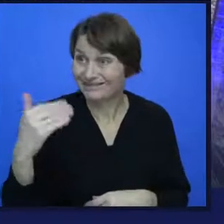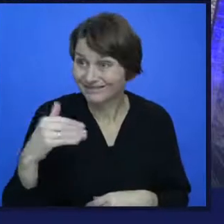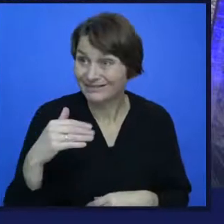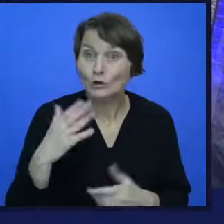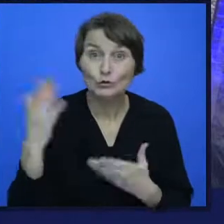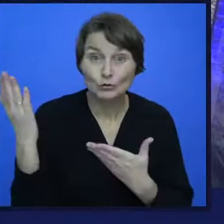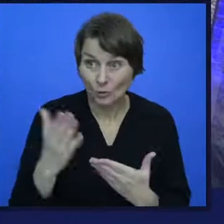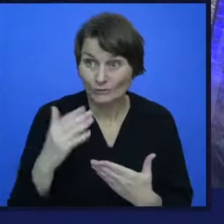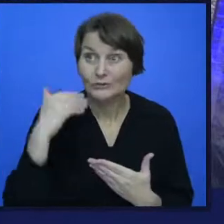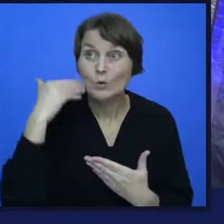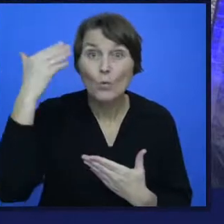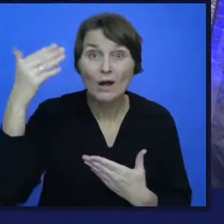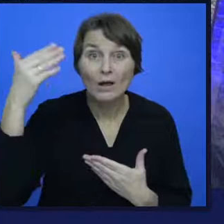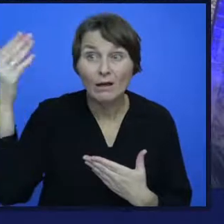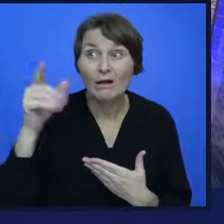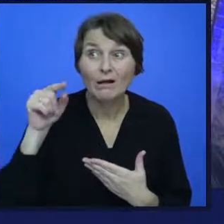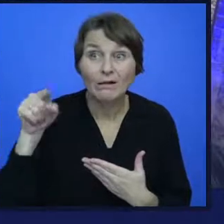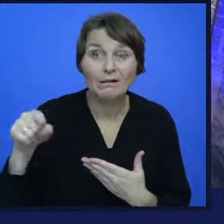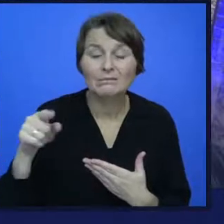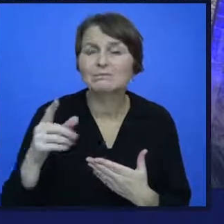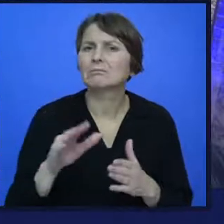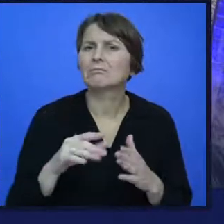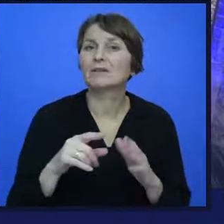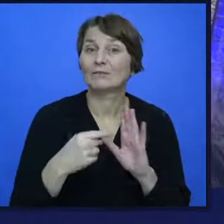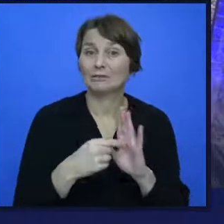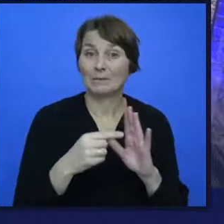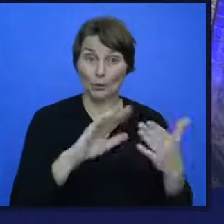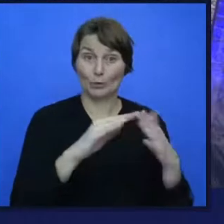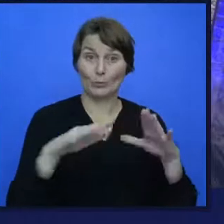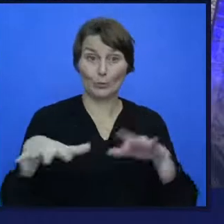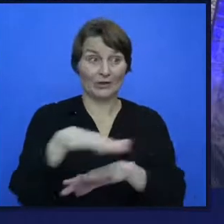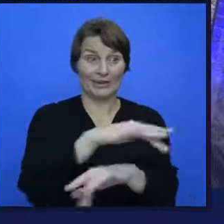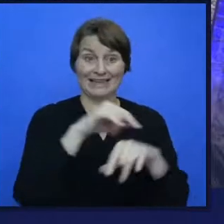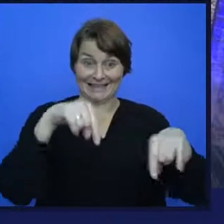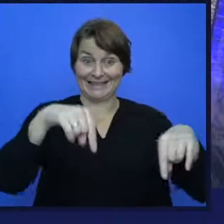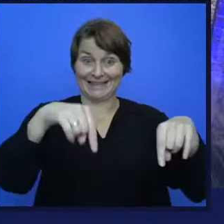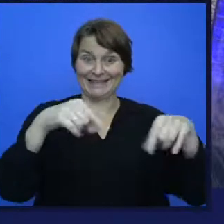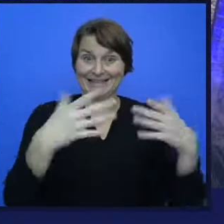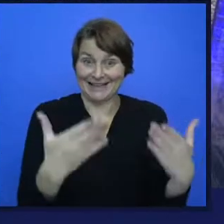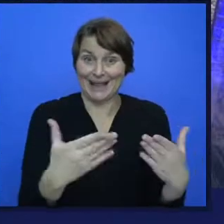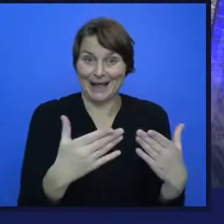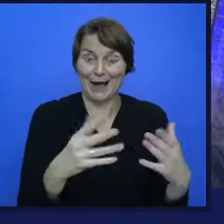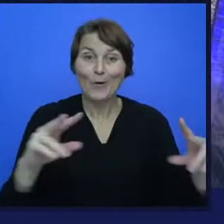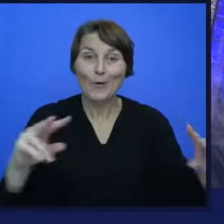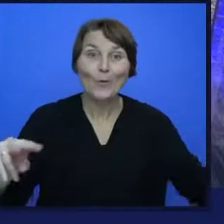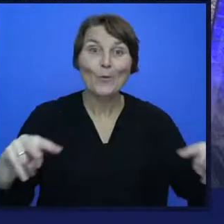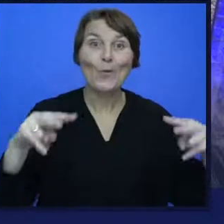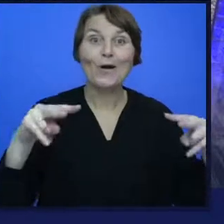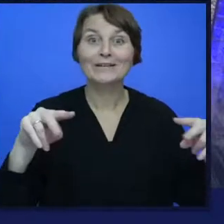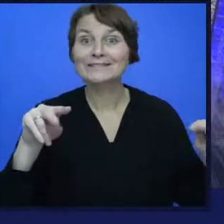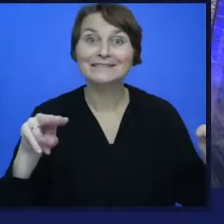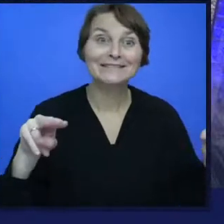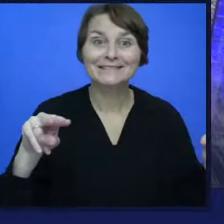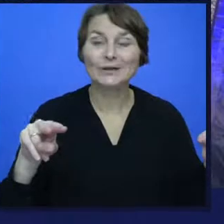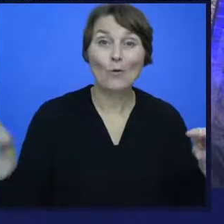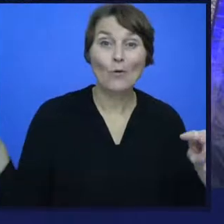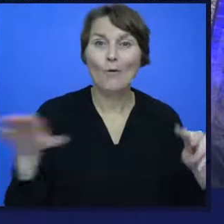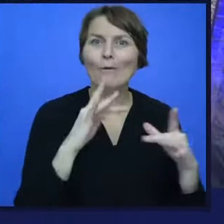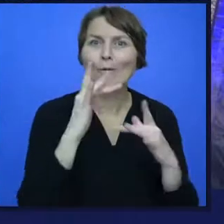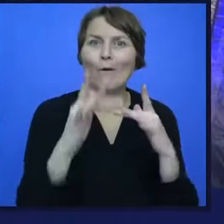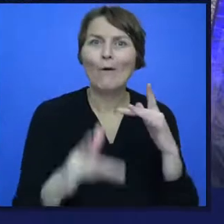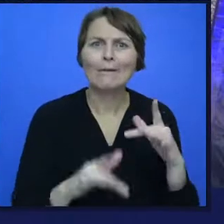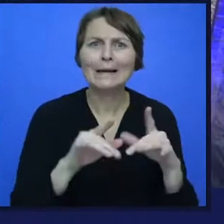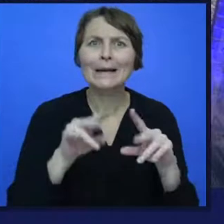know, the community, like, so important, like, you know, this community here in terms of everybody that's participating online, everybody has an